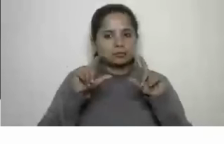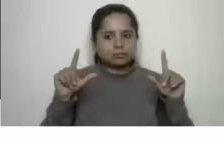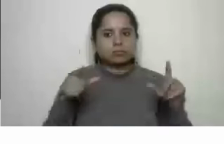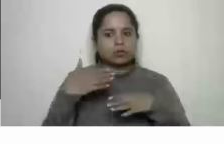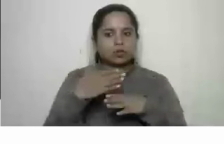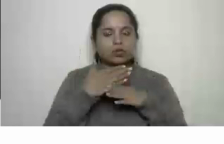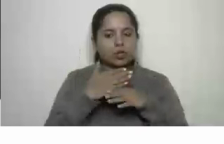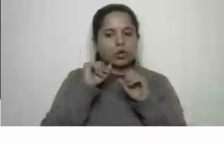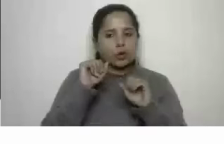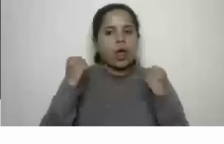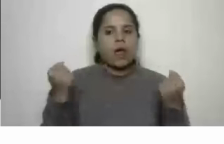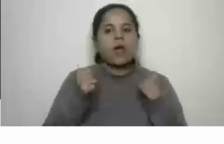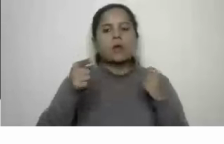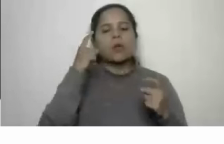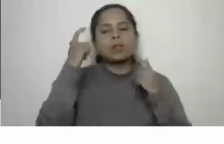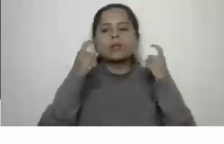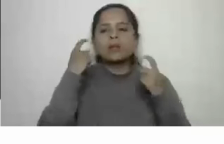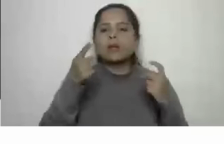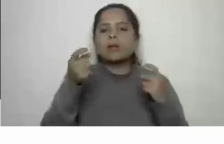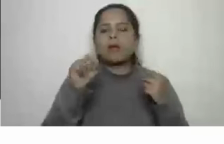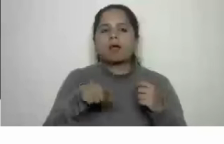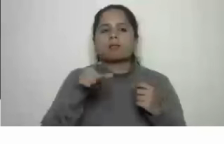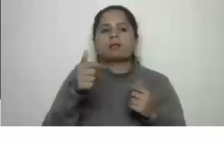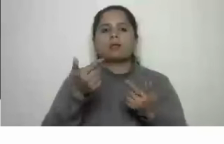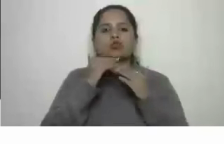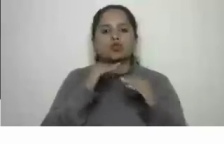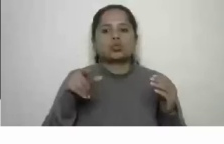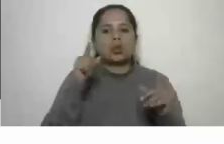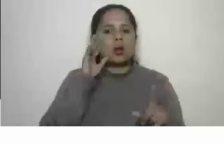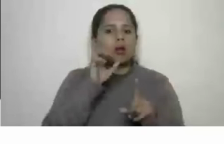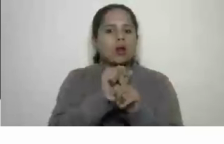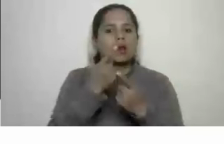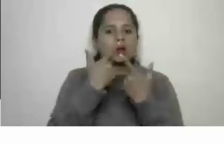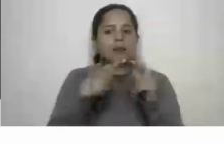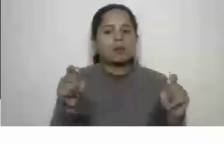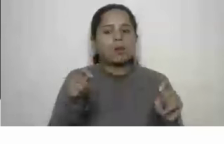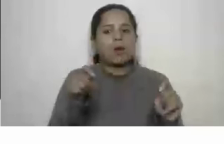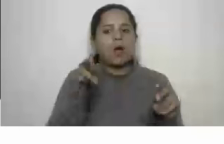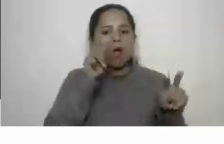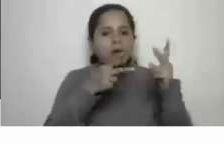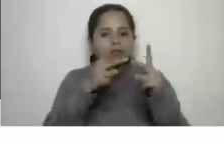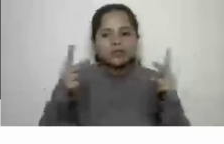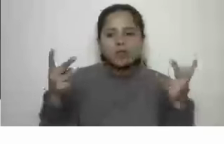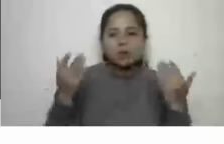share the activities you think which will help students to acknowledge the linguistic landscape.